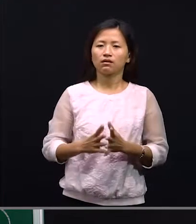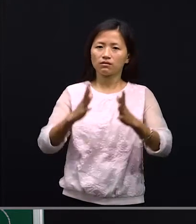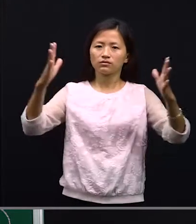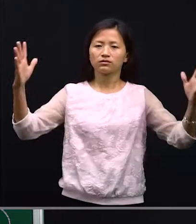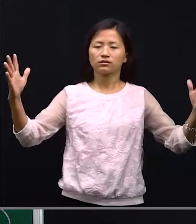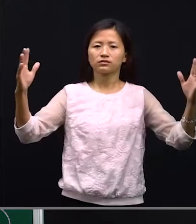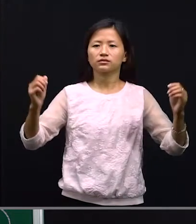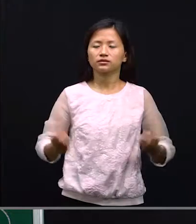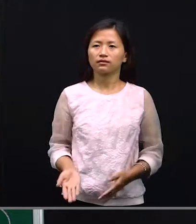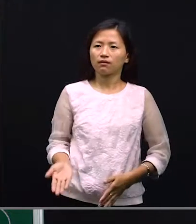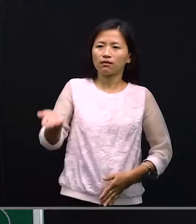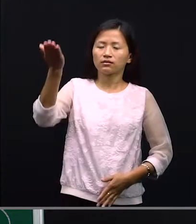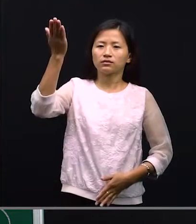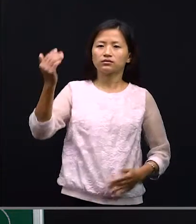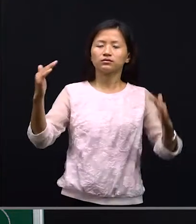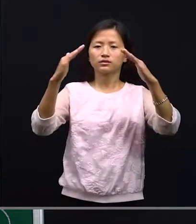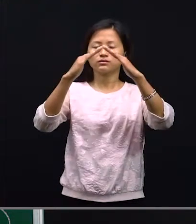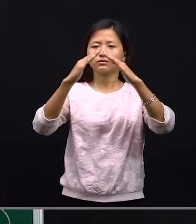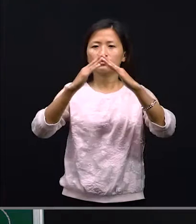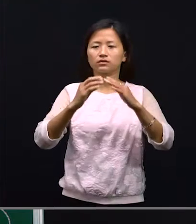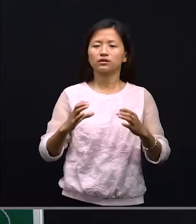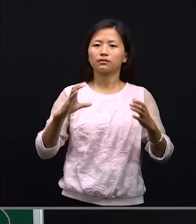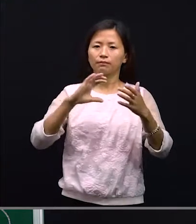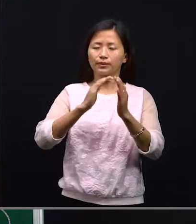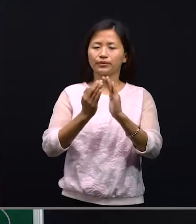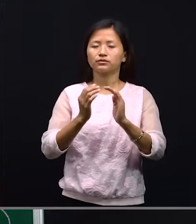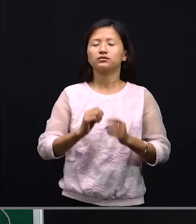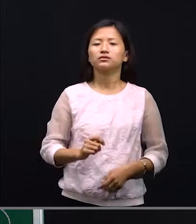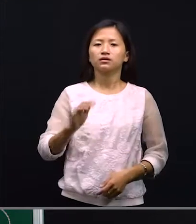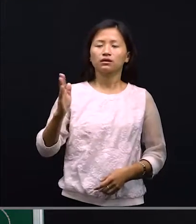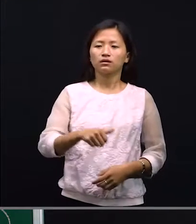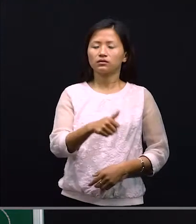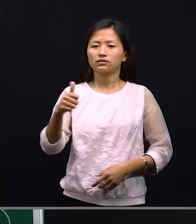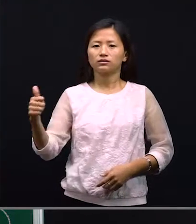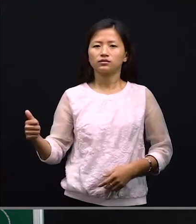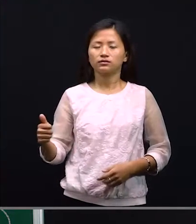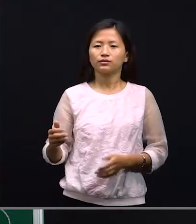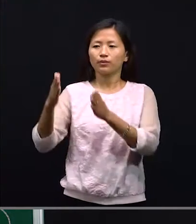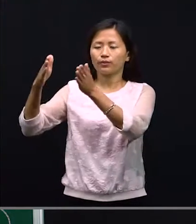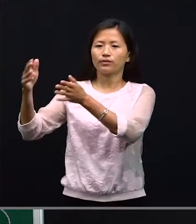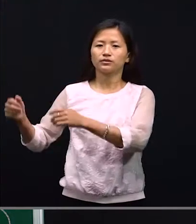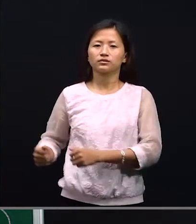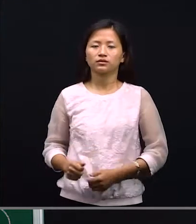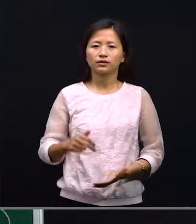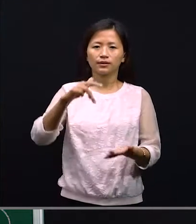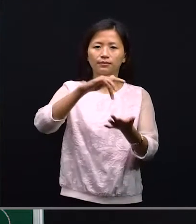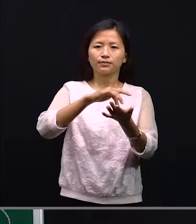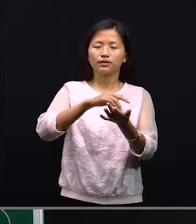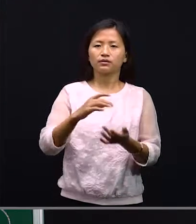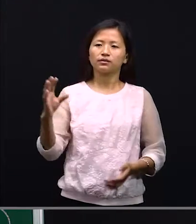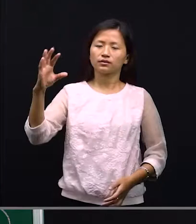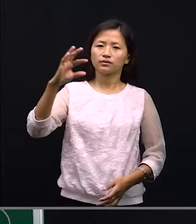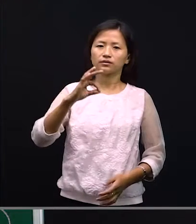the highest mountain range comparing to the other three. Okay, why? Because this middle mountain range is